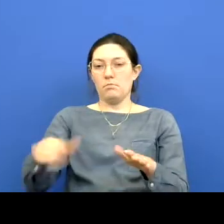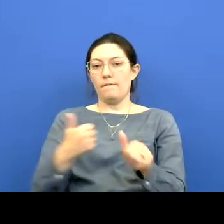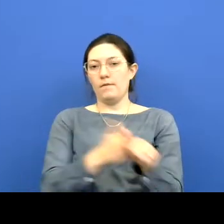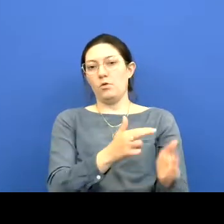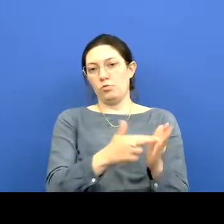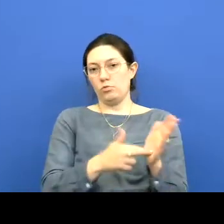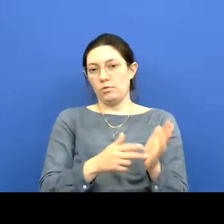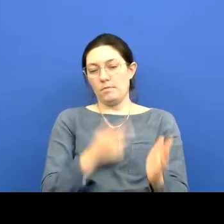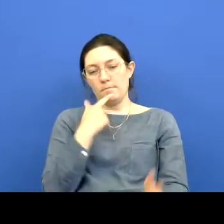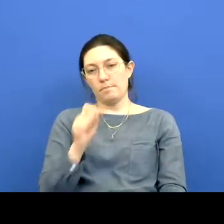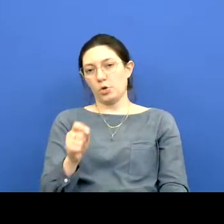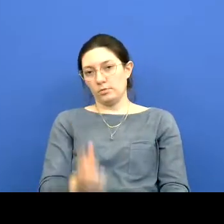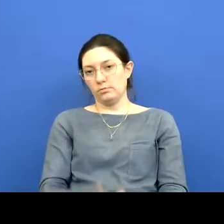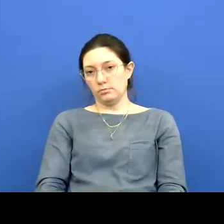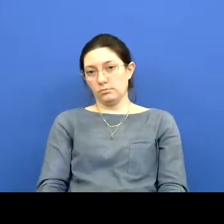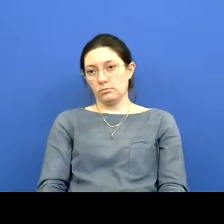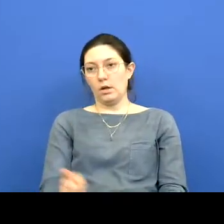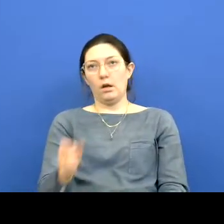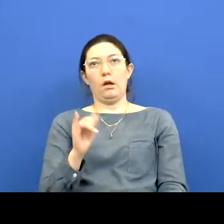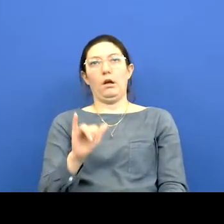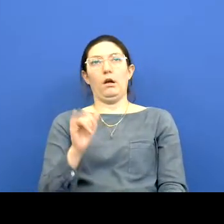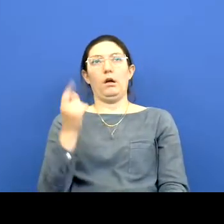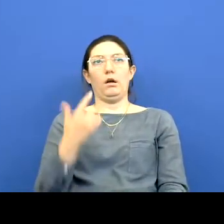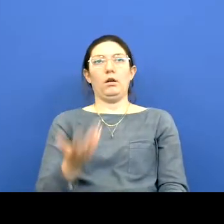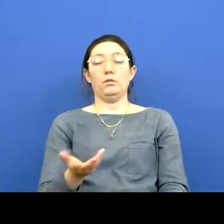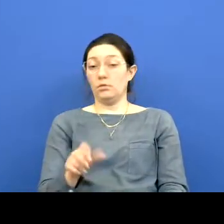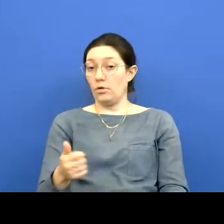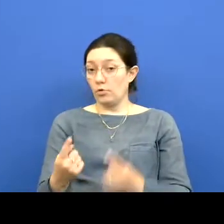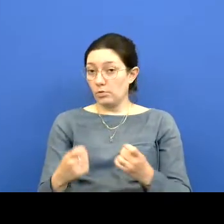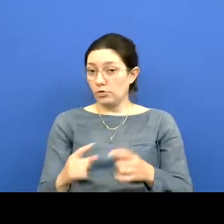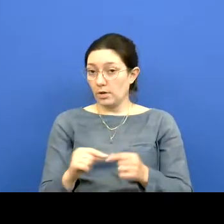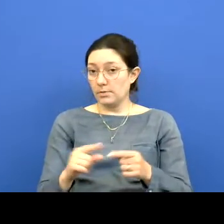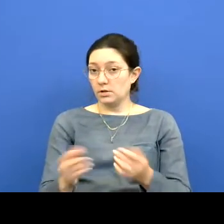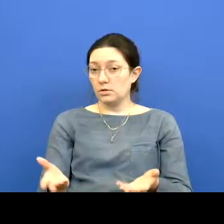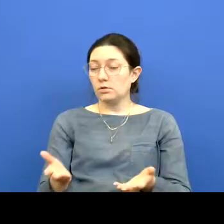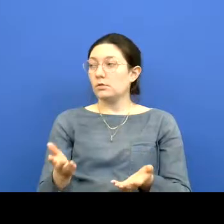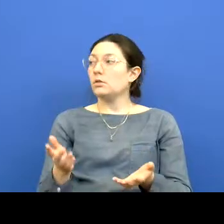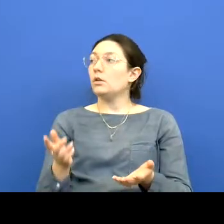rules. So, any other questions, comments?